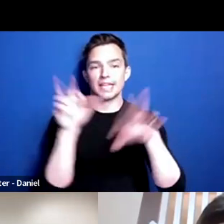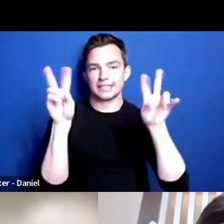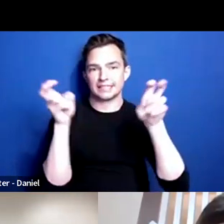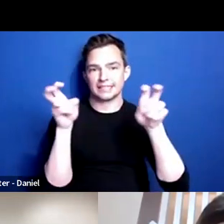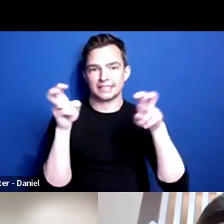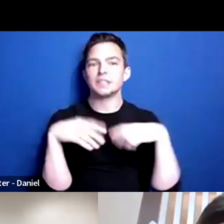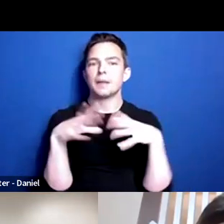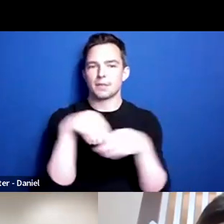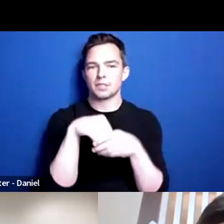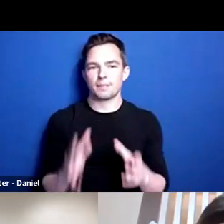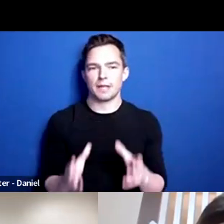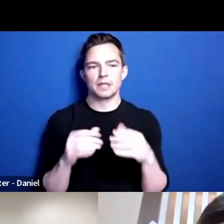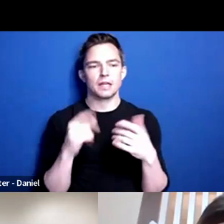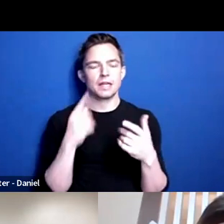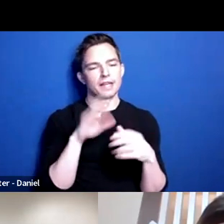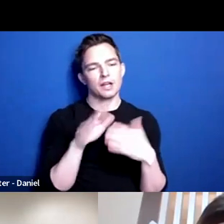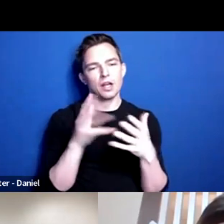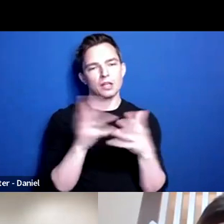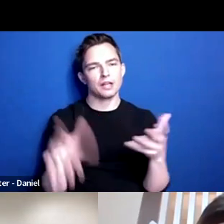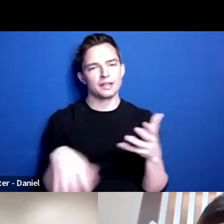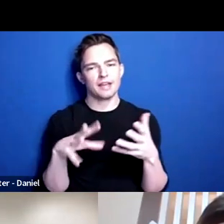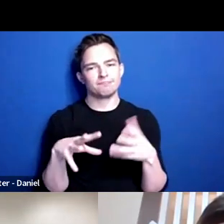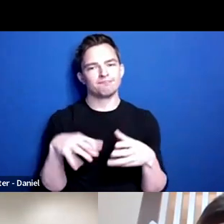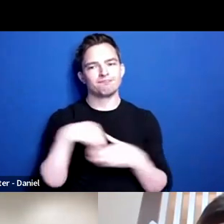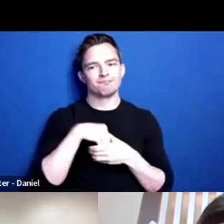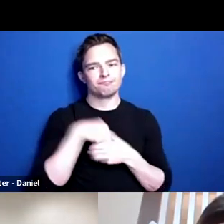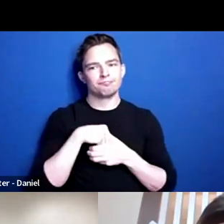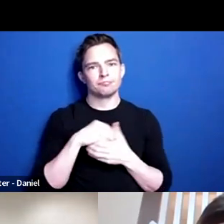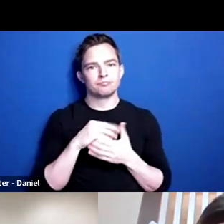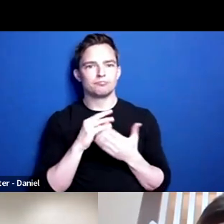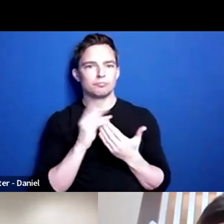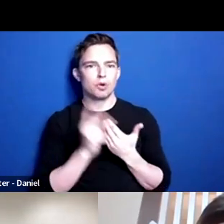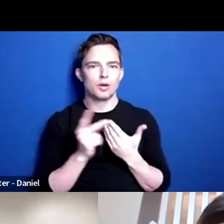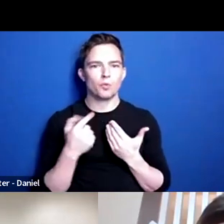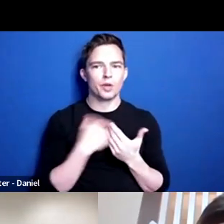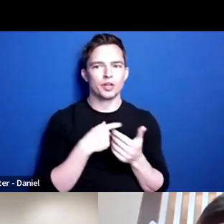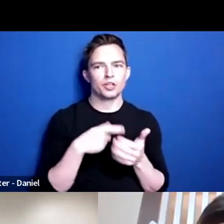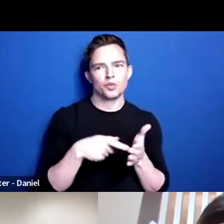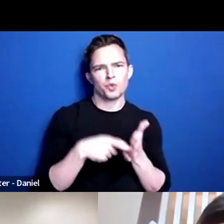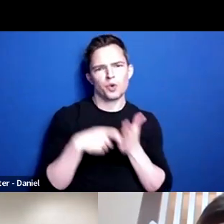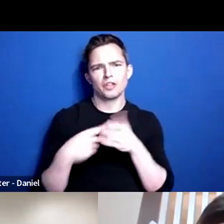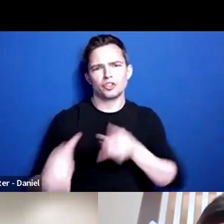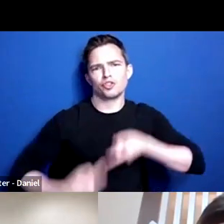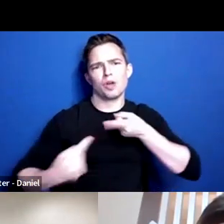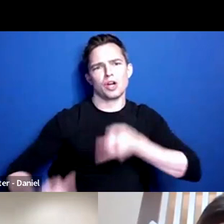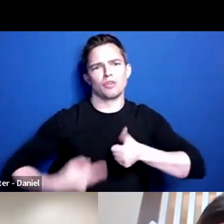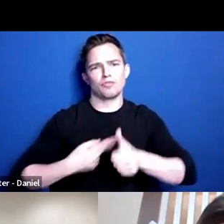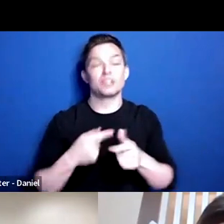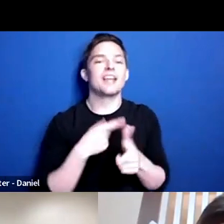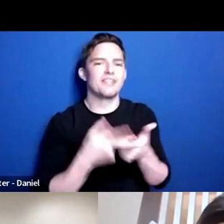all stems from a lot of us being programmed that we have to struggle first in order to receive